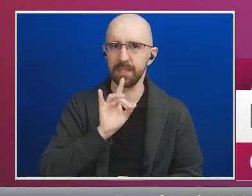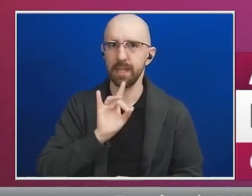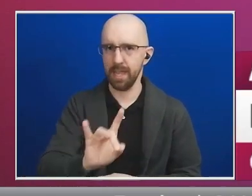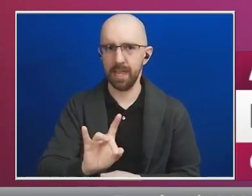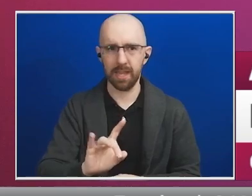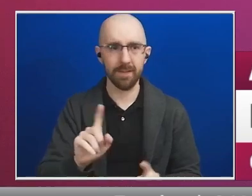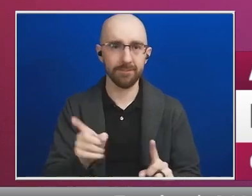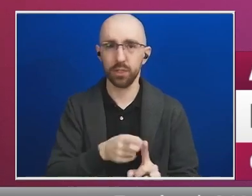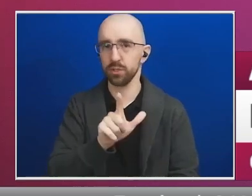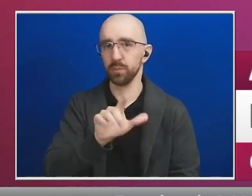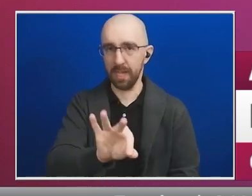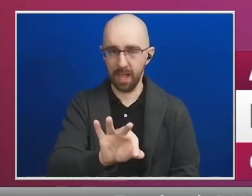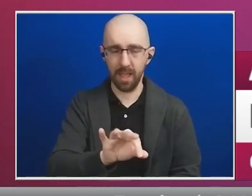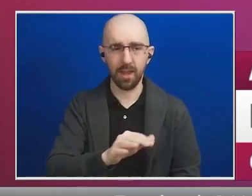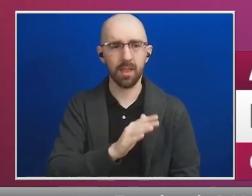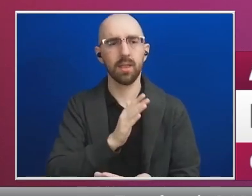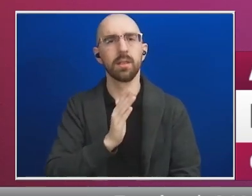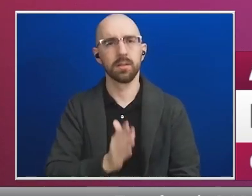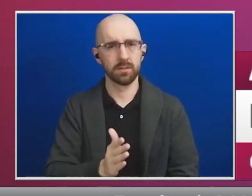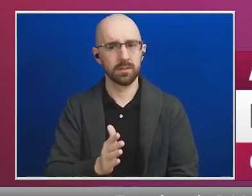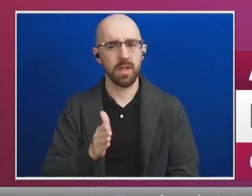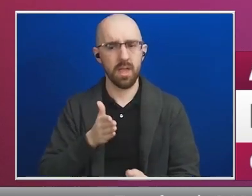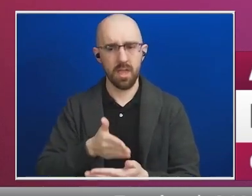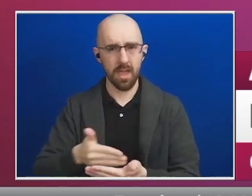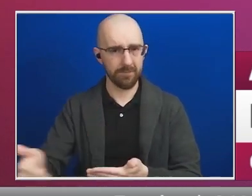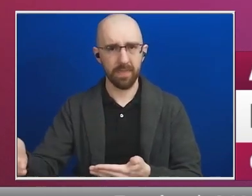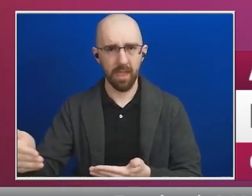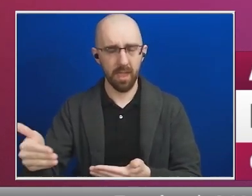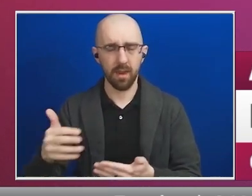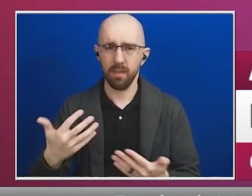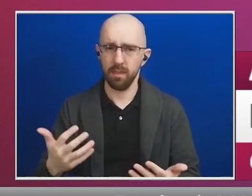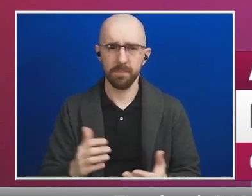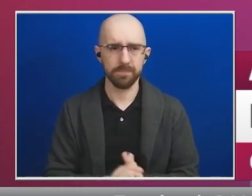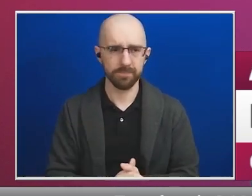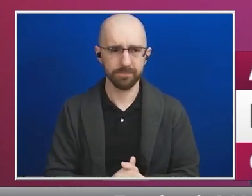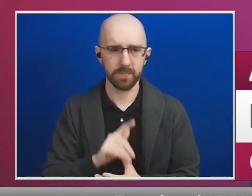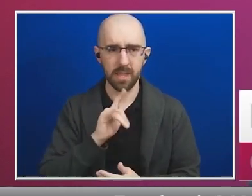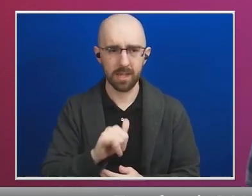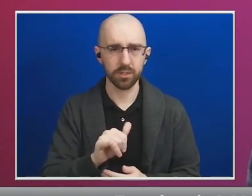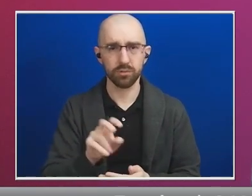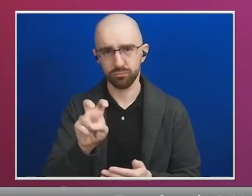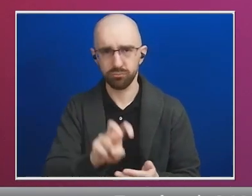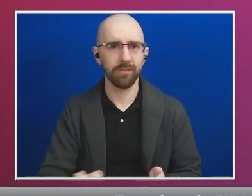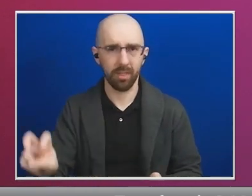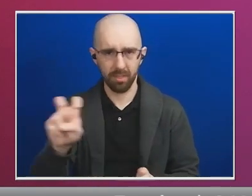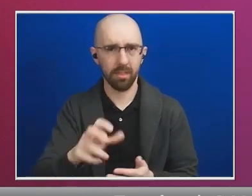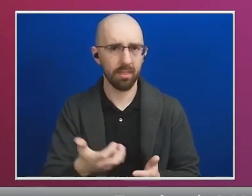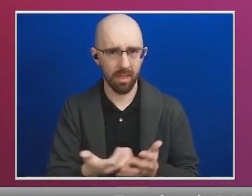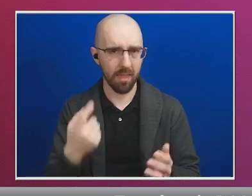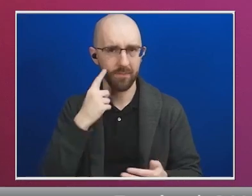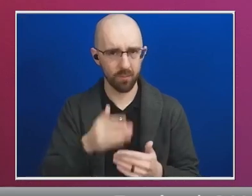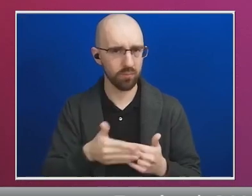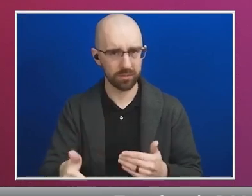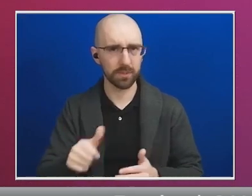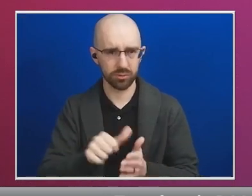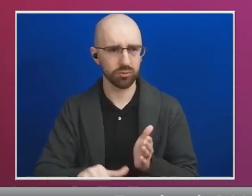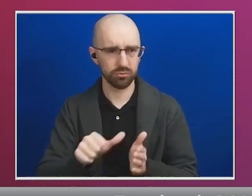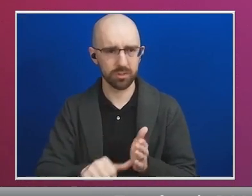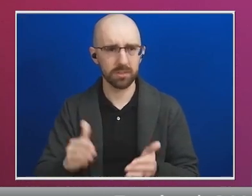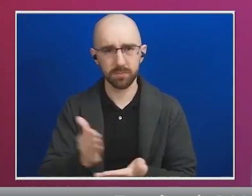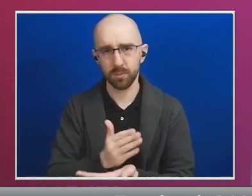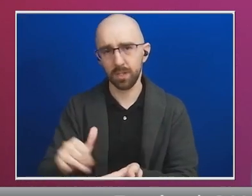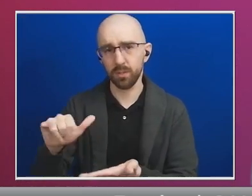then after that, we actually traveled quite a bit for the rest of my surgeries between New York, Cincinnati,